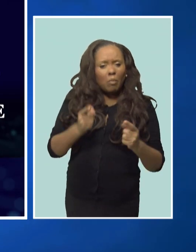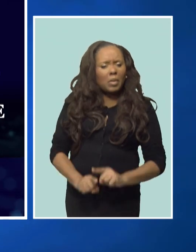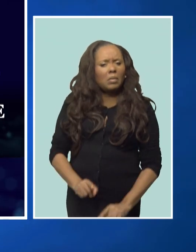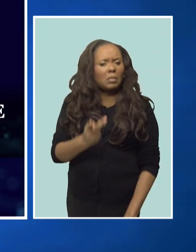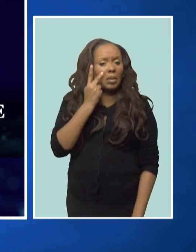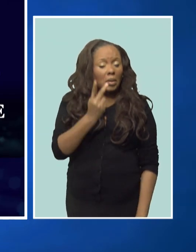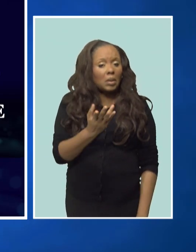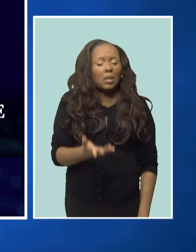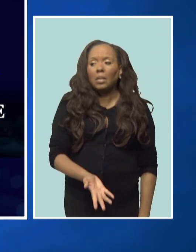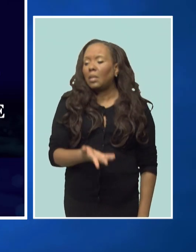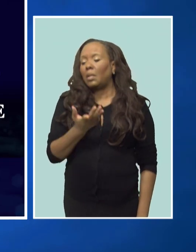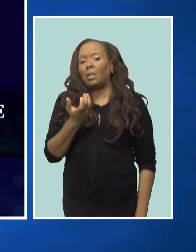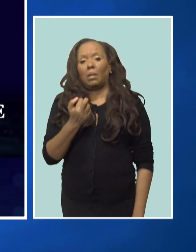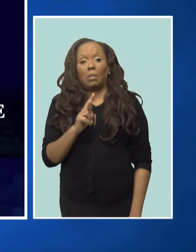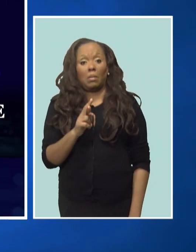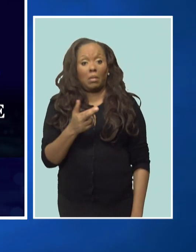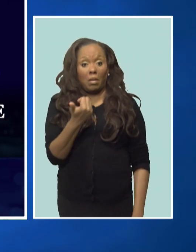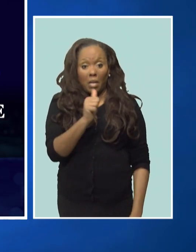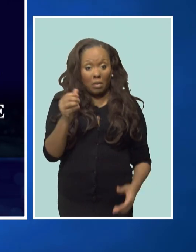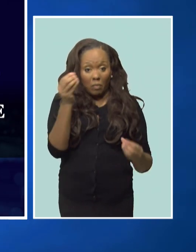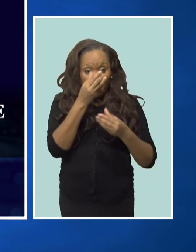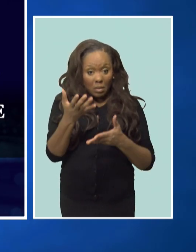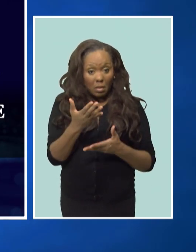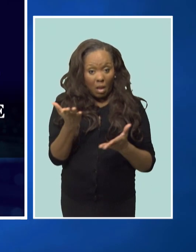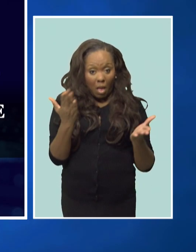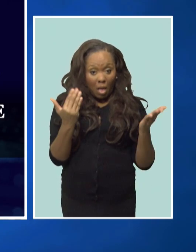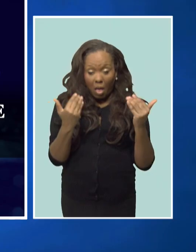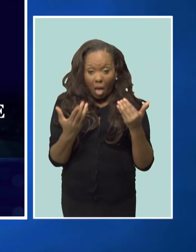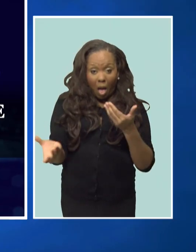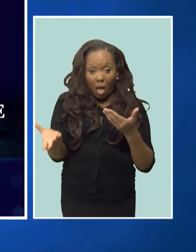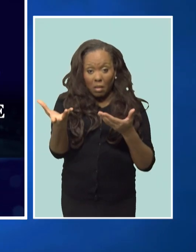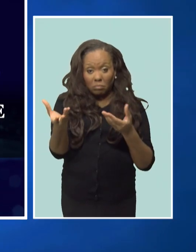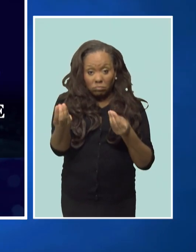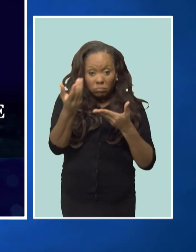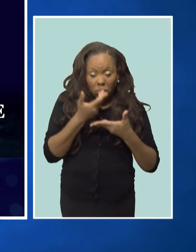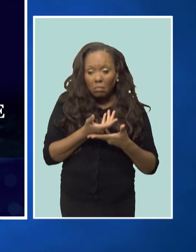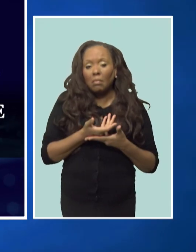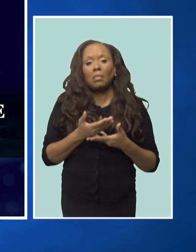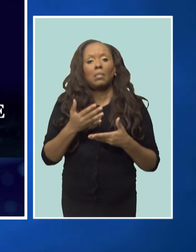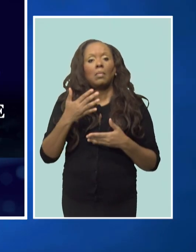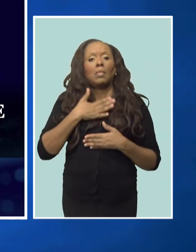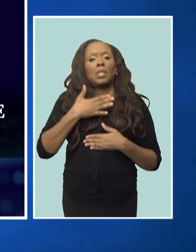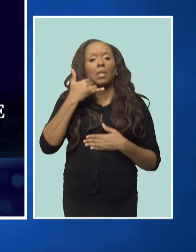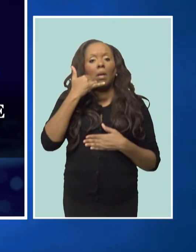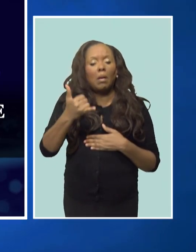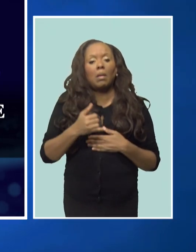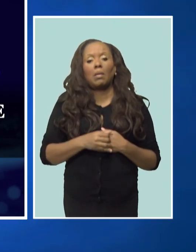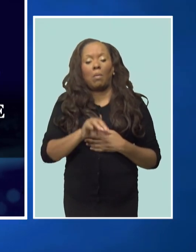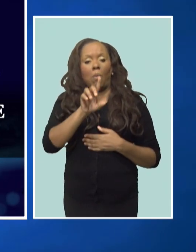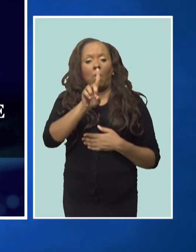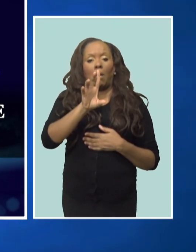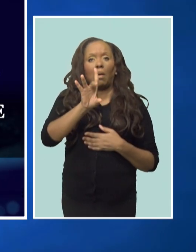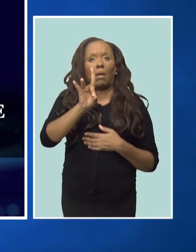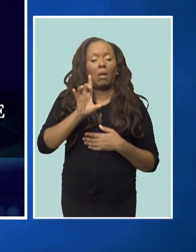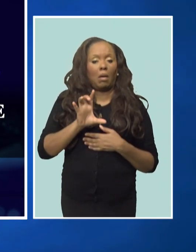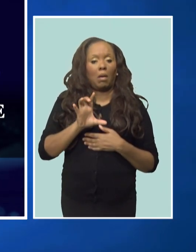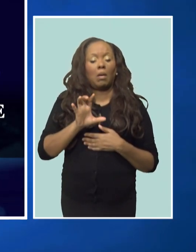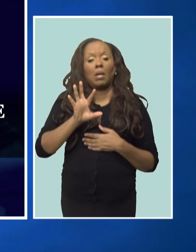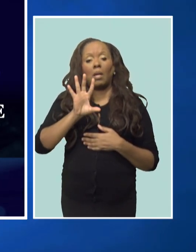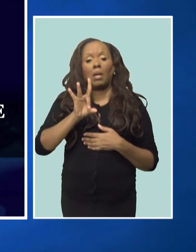incident or have any information that may assist us to contact the Crime Stoppers hotline at